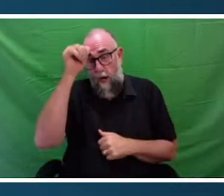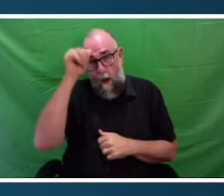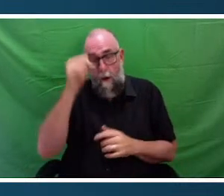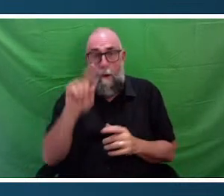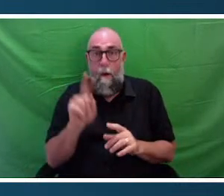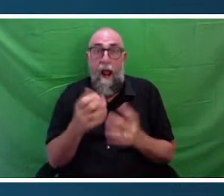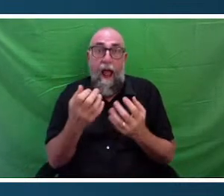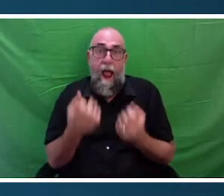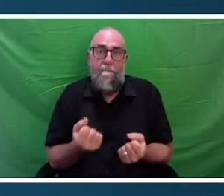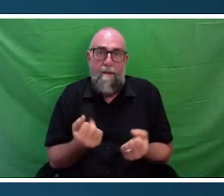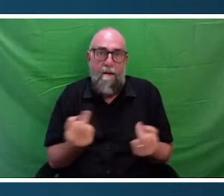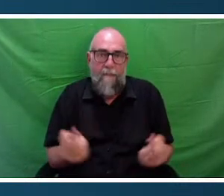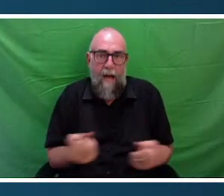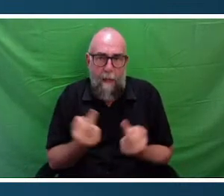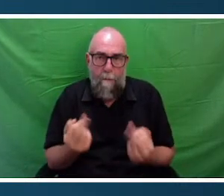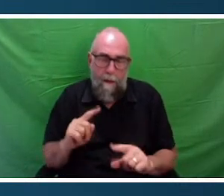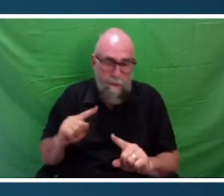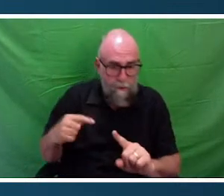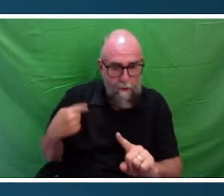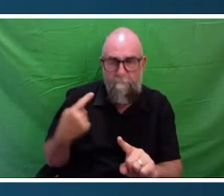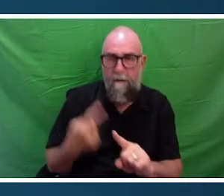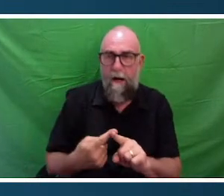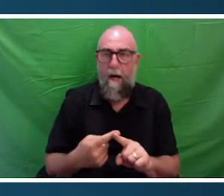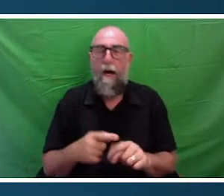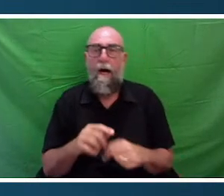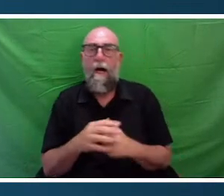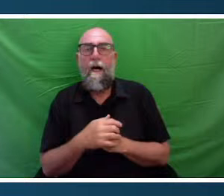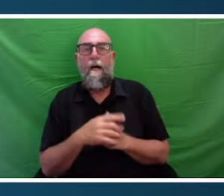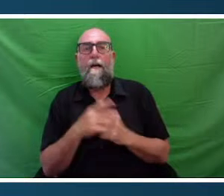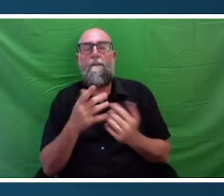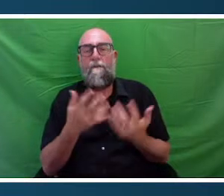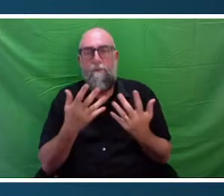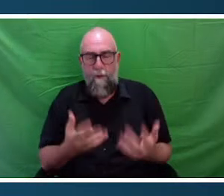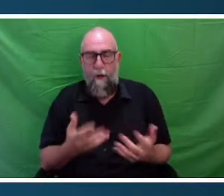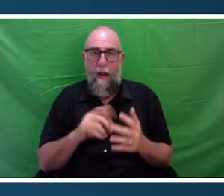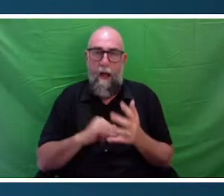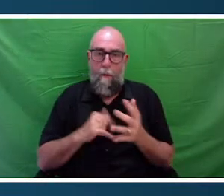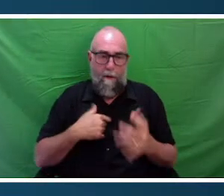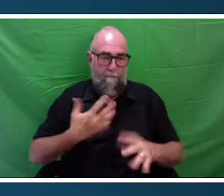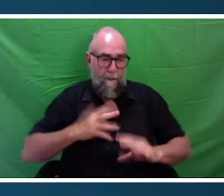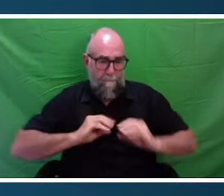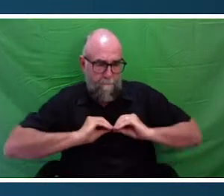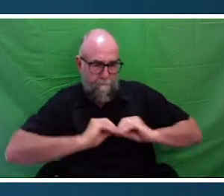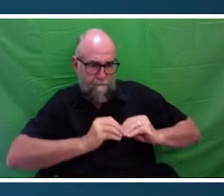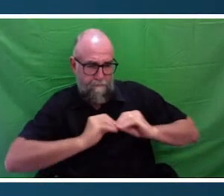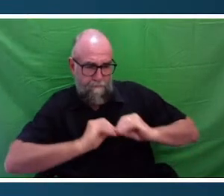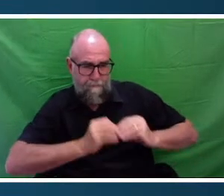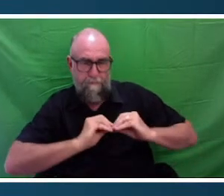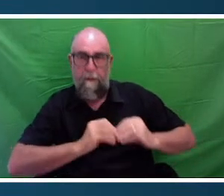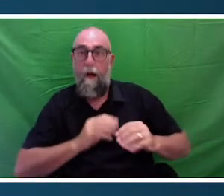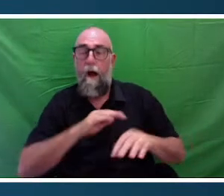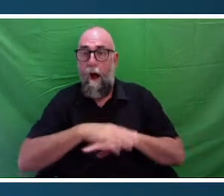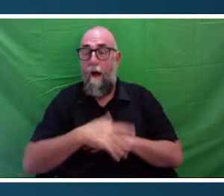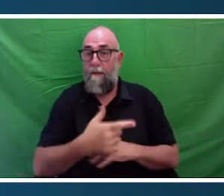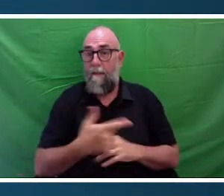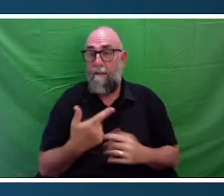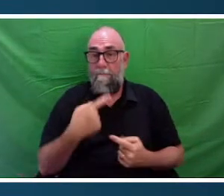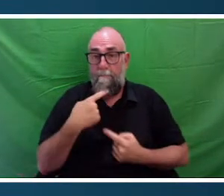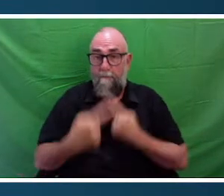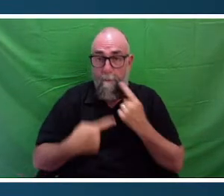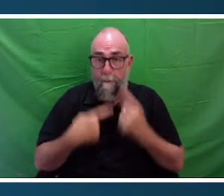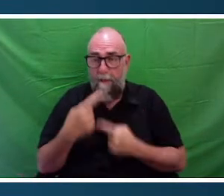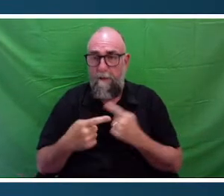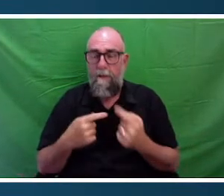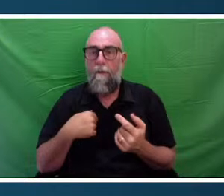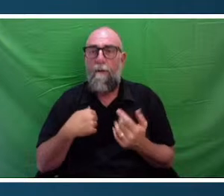of the data that we presented has followed extensive consultation and pre-release sharing and rounds of